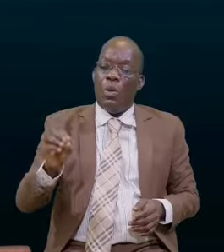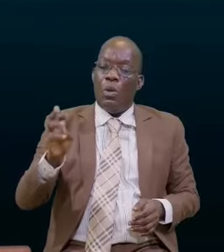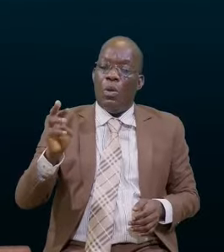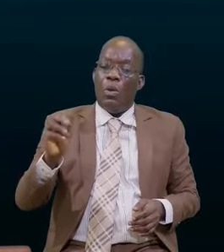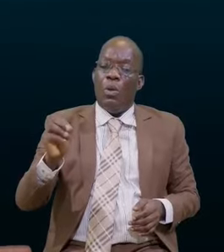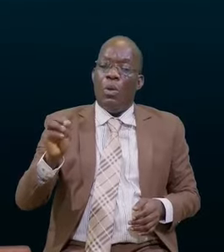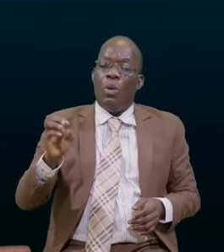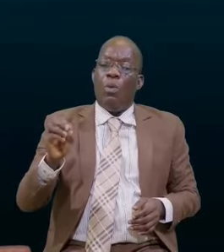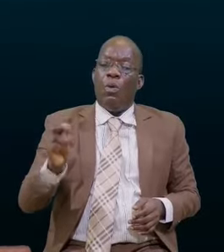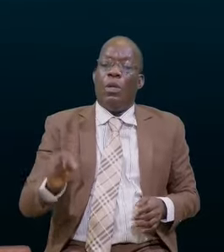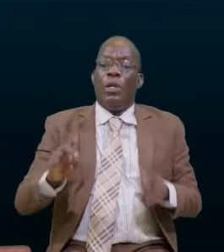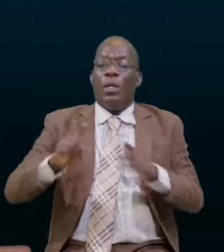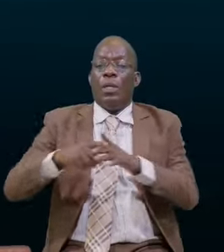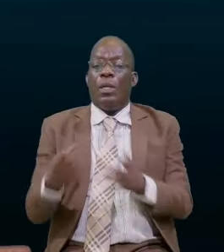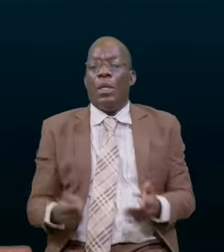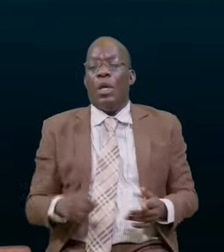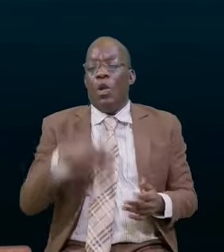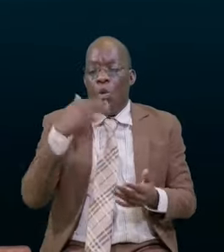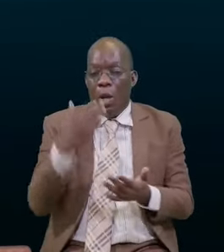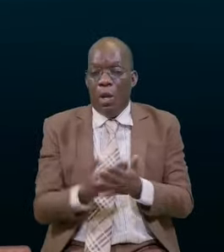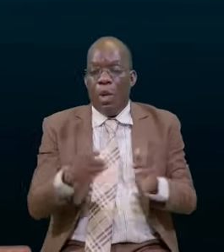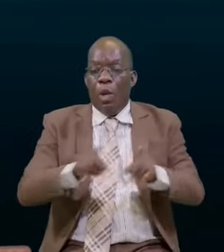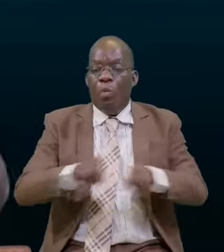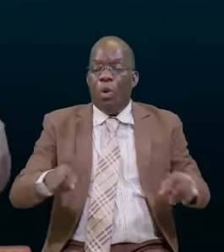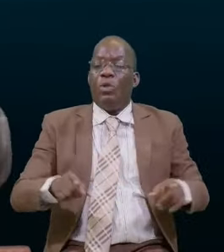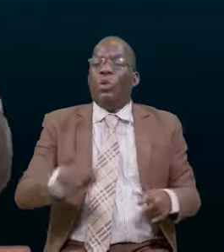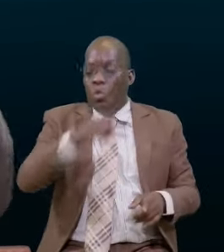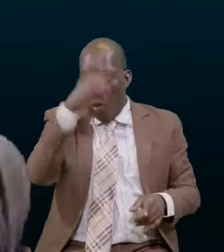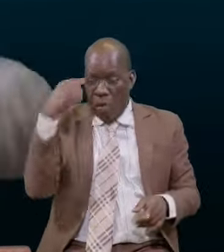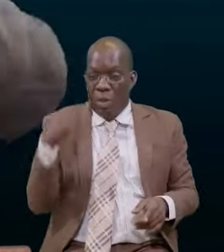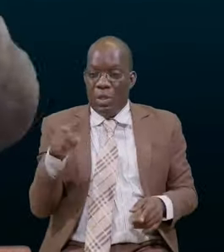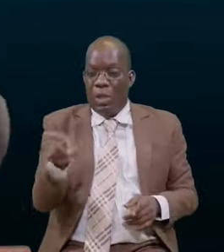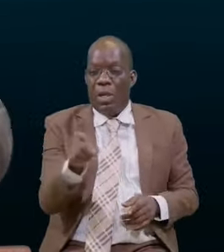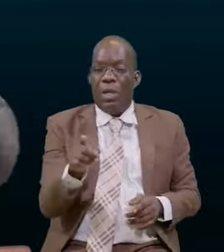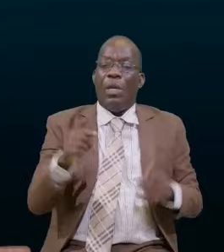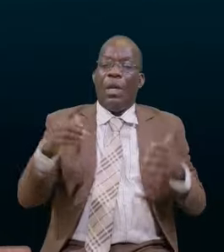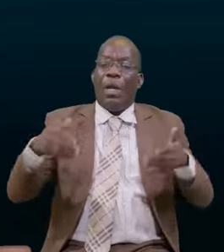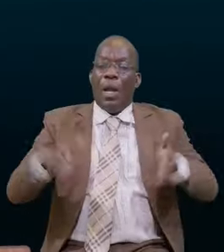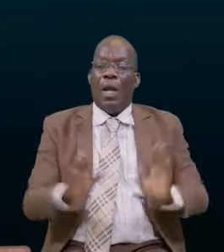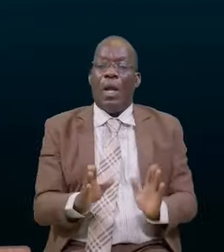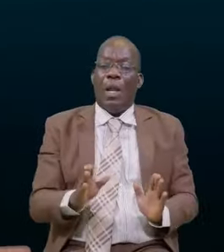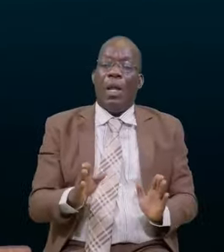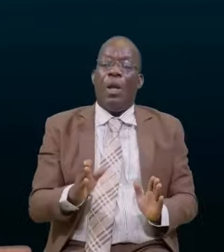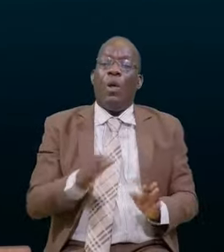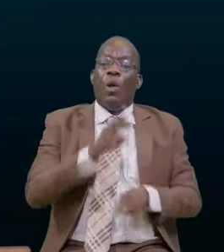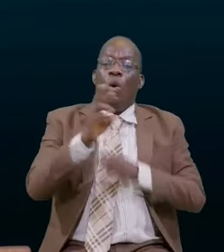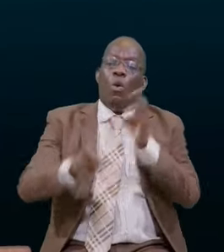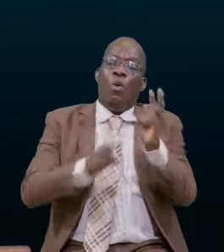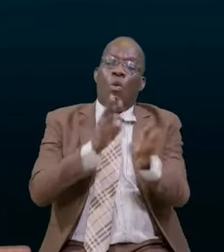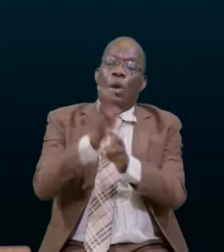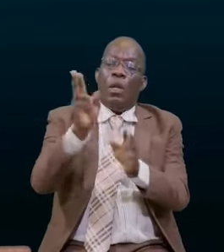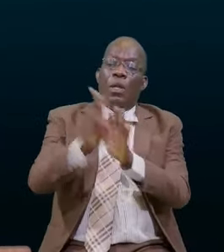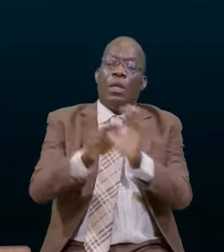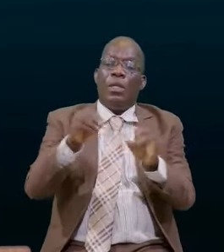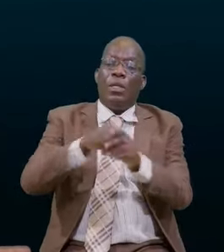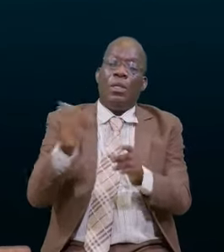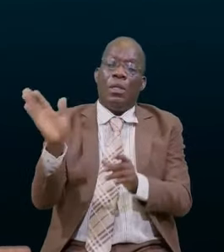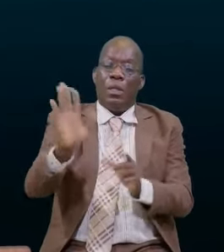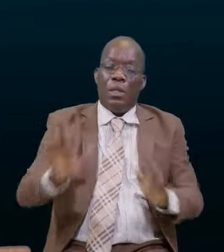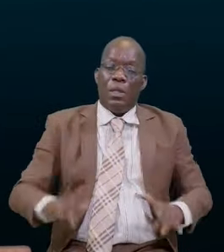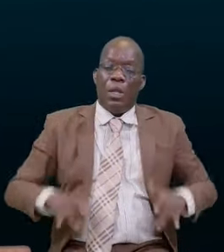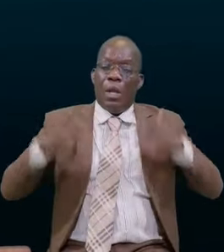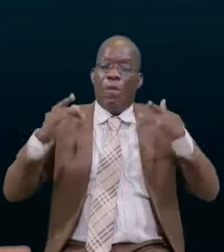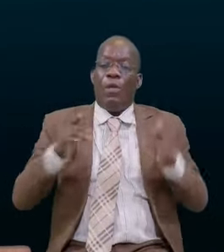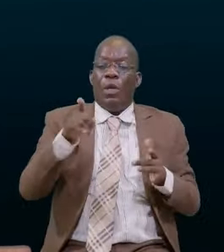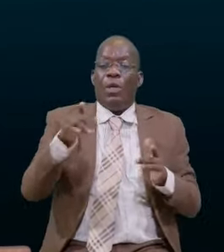allowed little Canal to come into his life he got he got into problem with women can you imagine